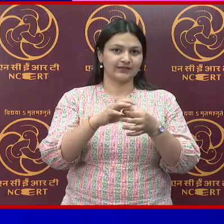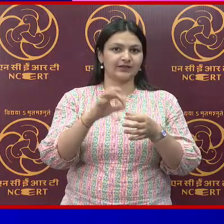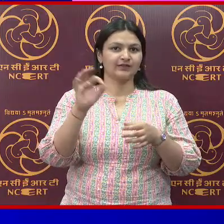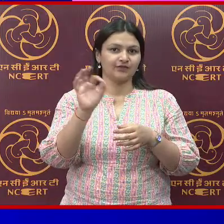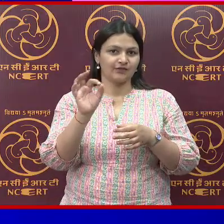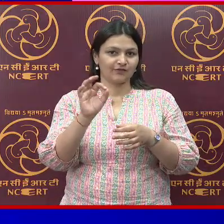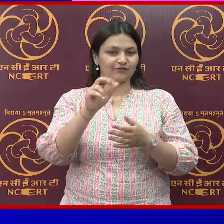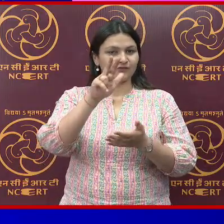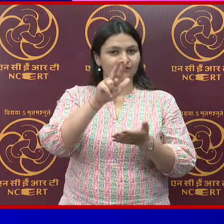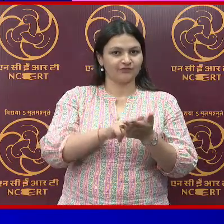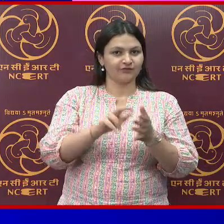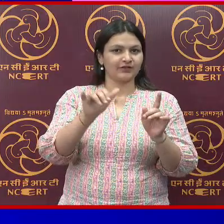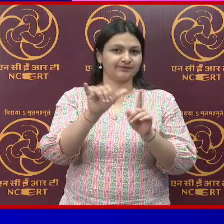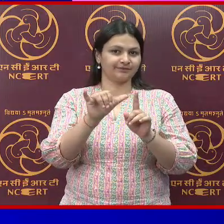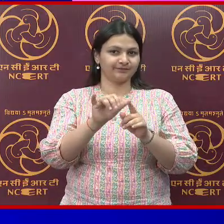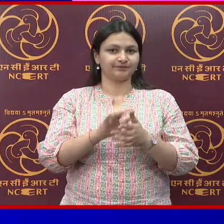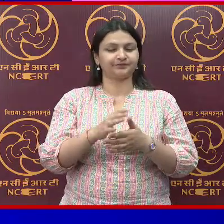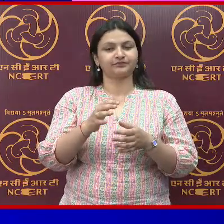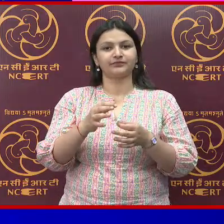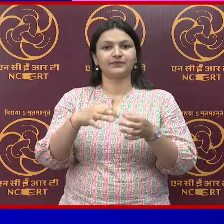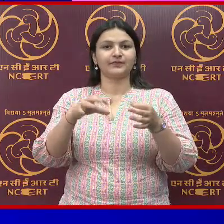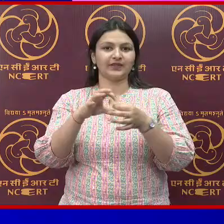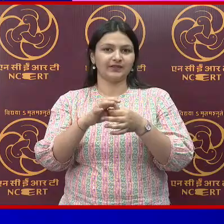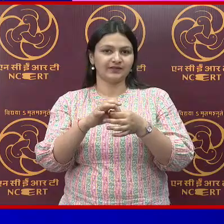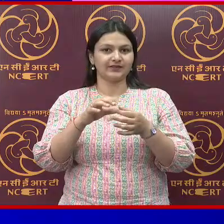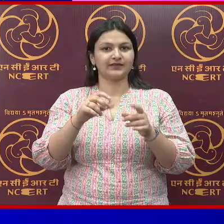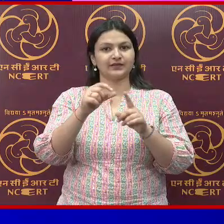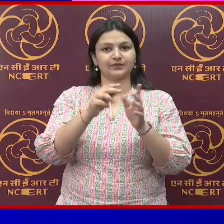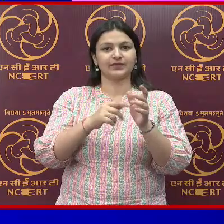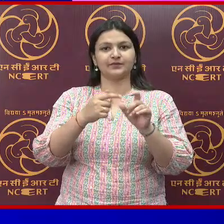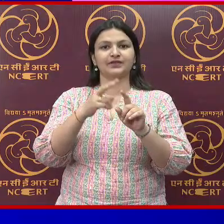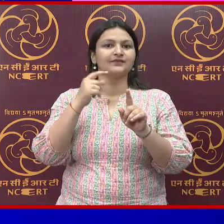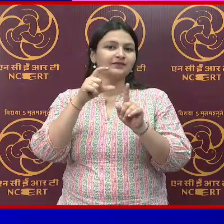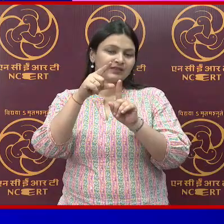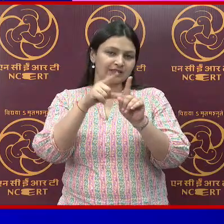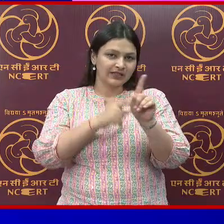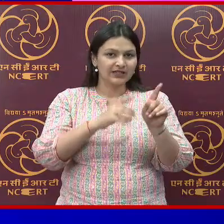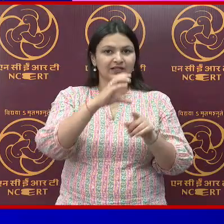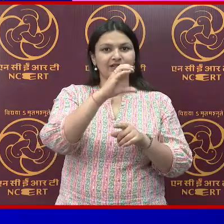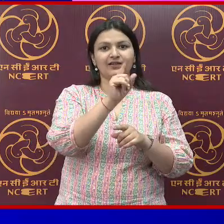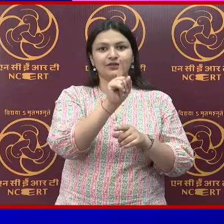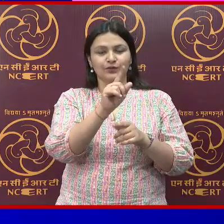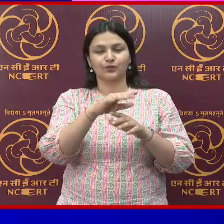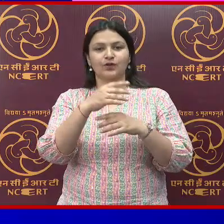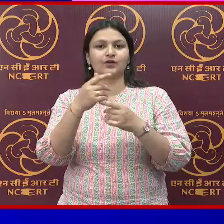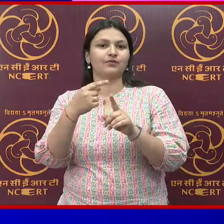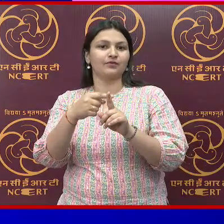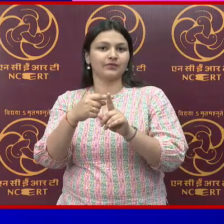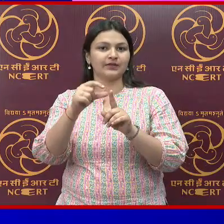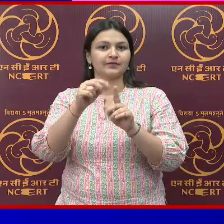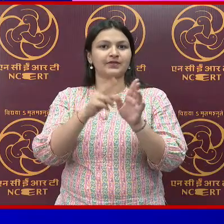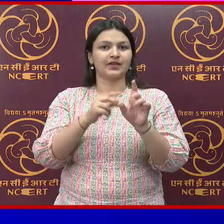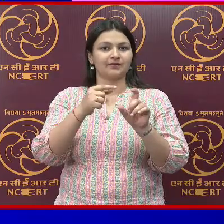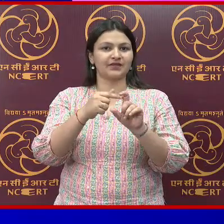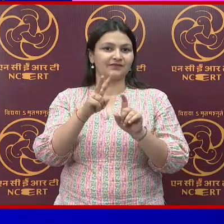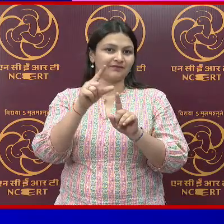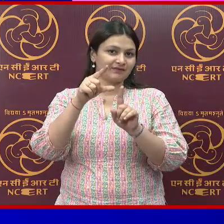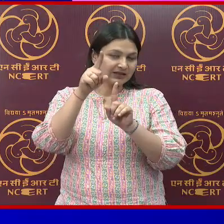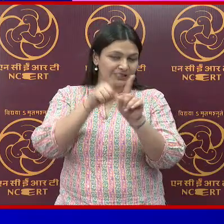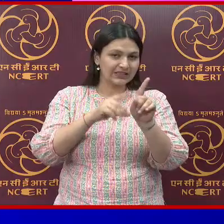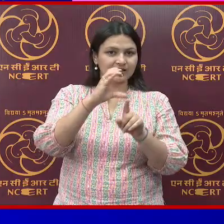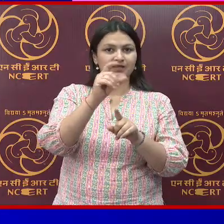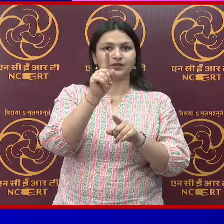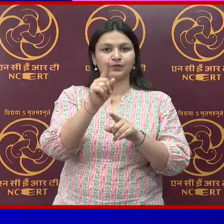NCERT official YouTube channel, NCERT PME Vidya class number 1 and PME Vidya channel number 1. These are the